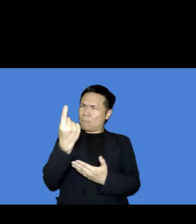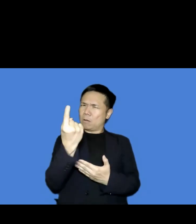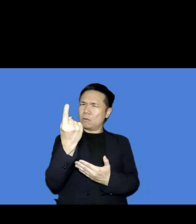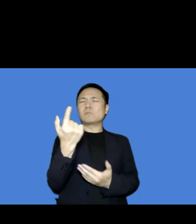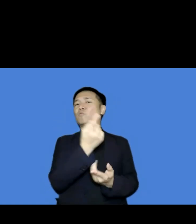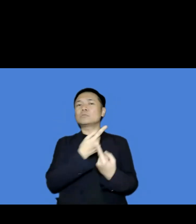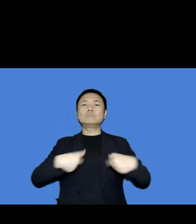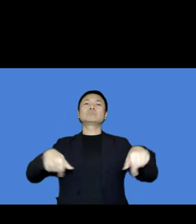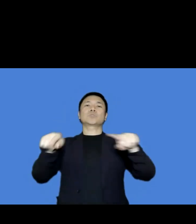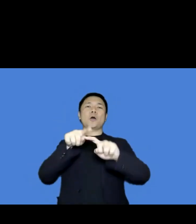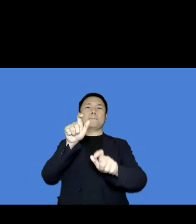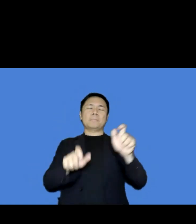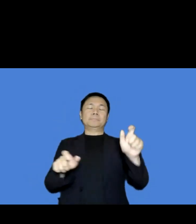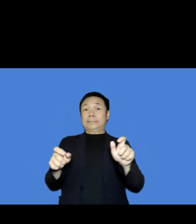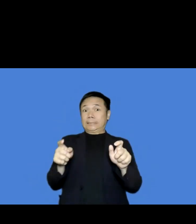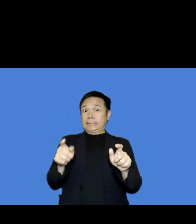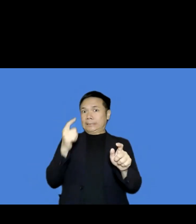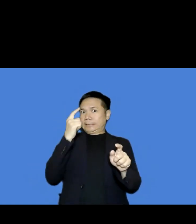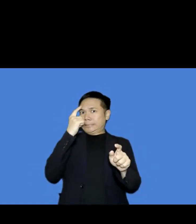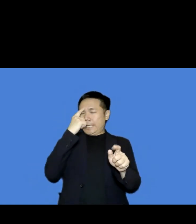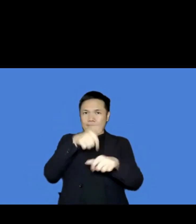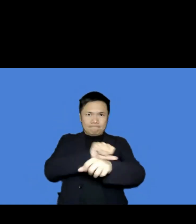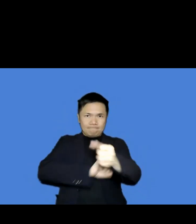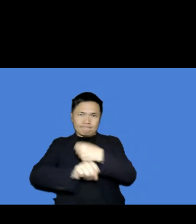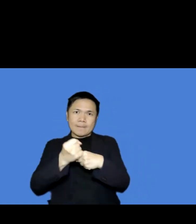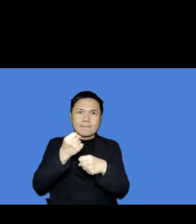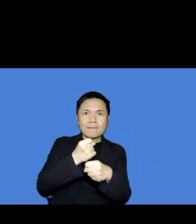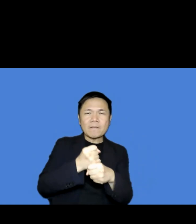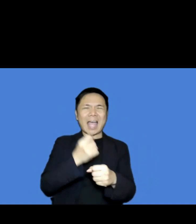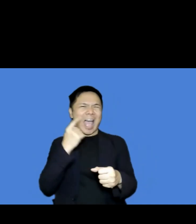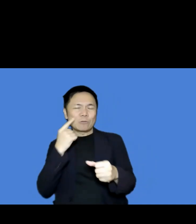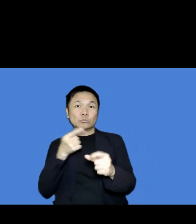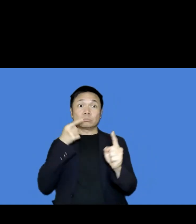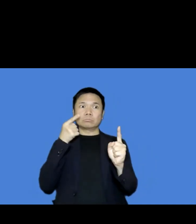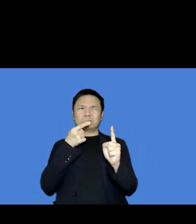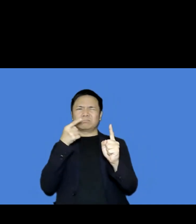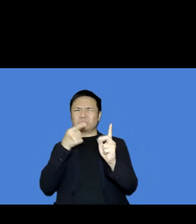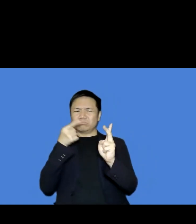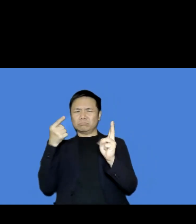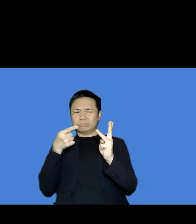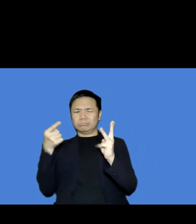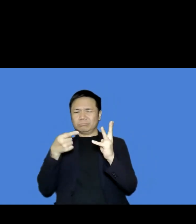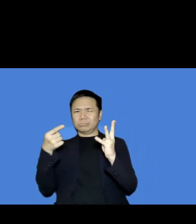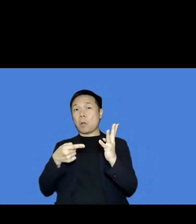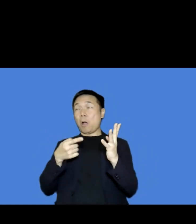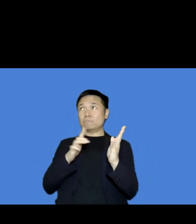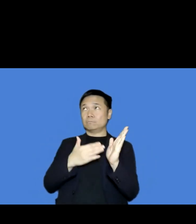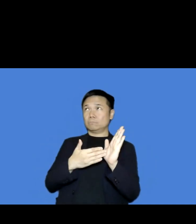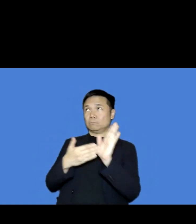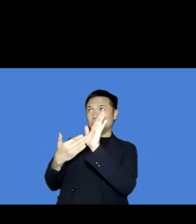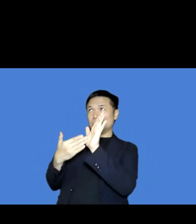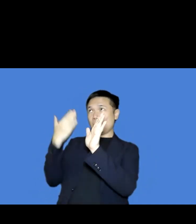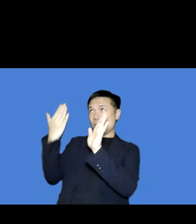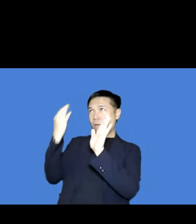very crucial part and important part in taking these concerns forward and ensure that the voices